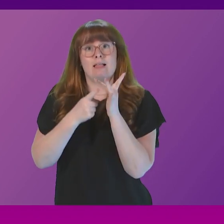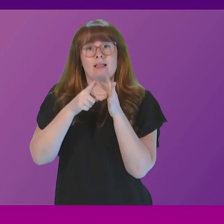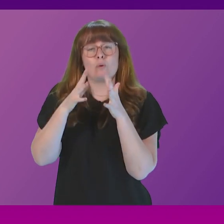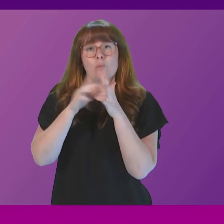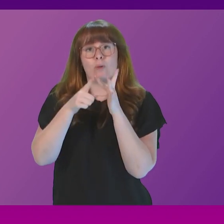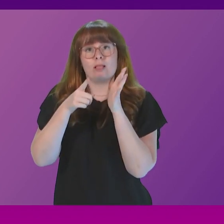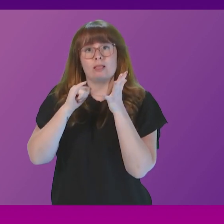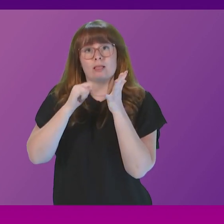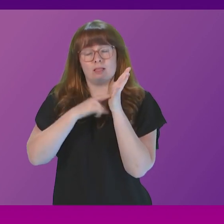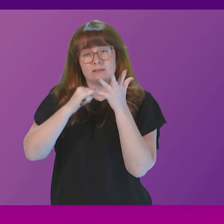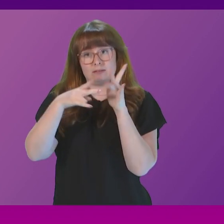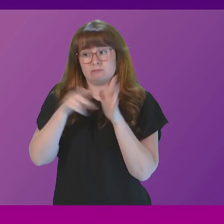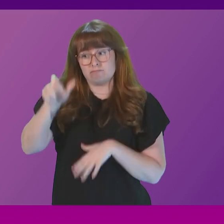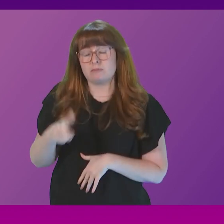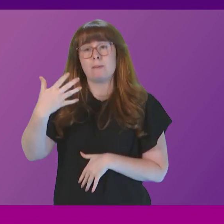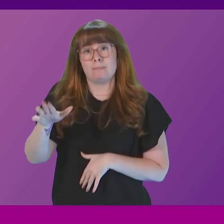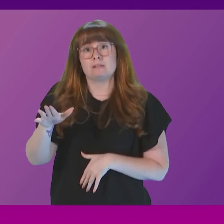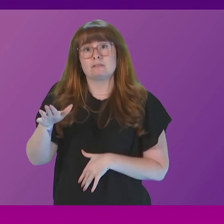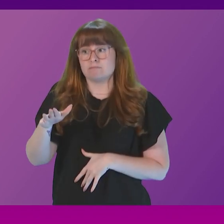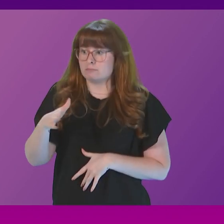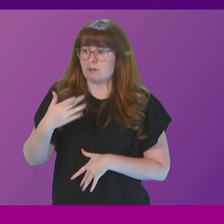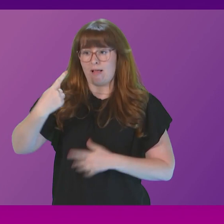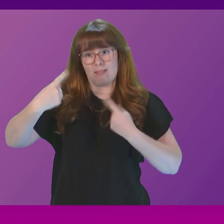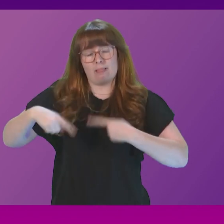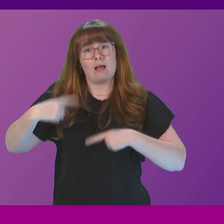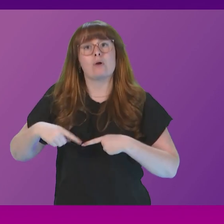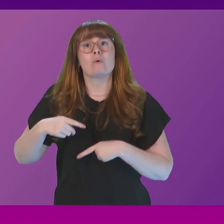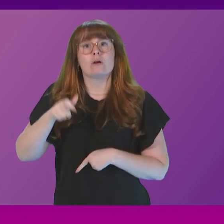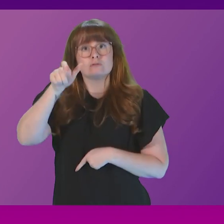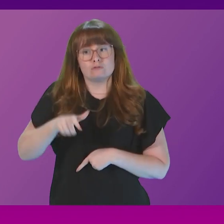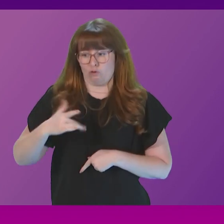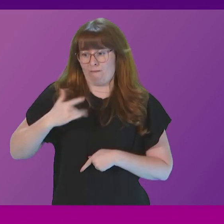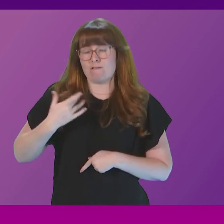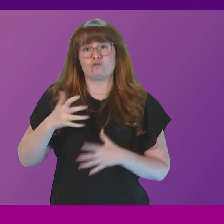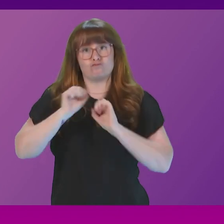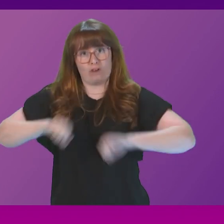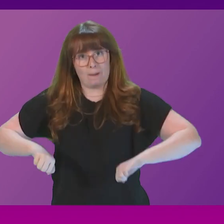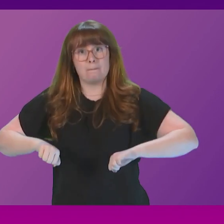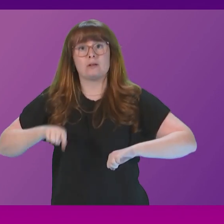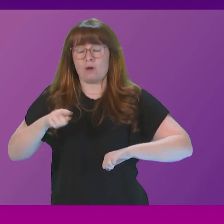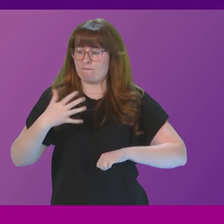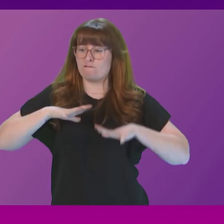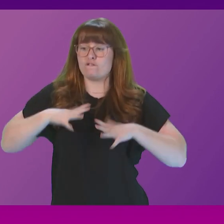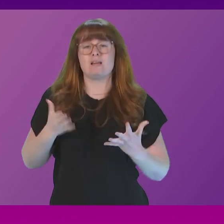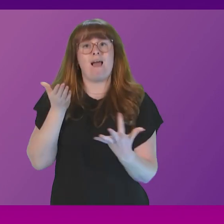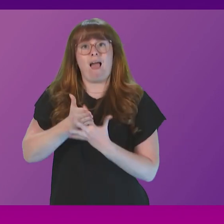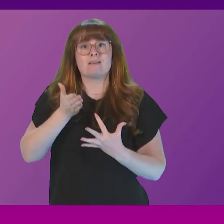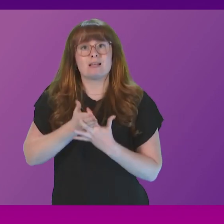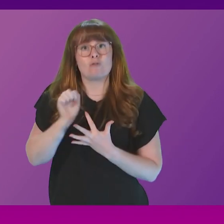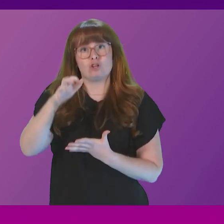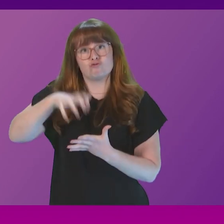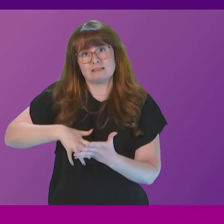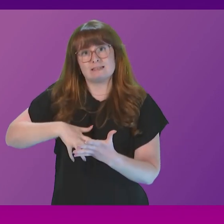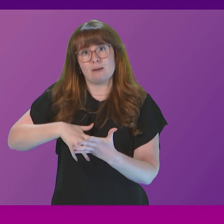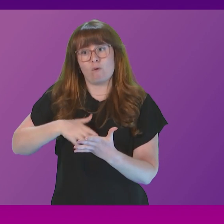others, others to allow survivors of rape and serious sexual offences to have free access to